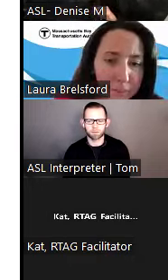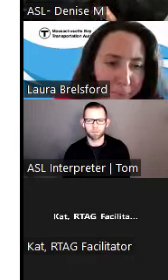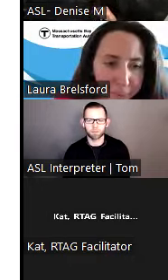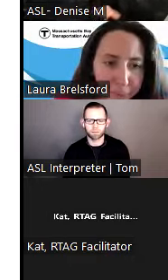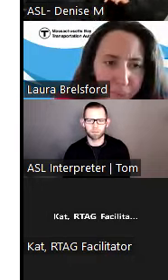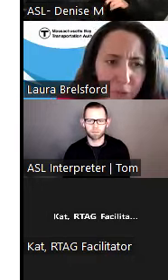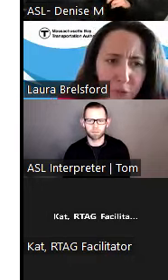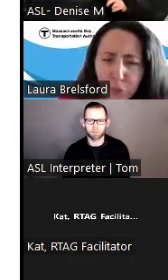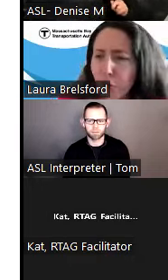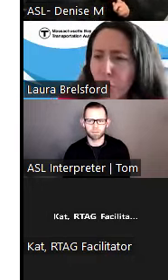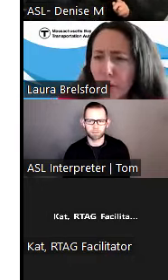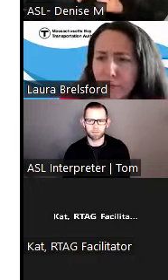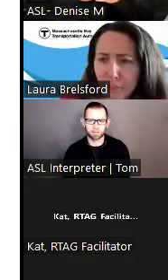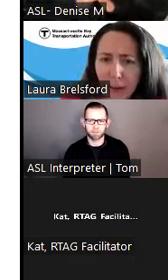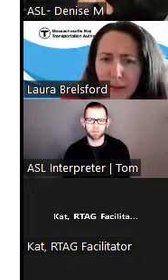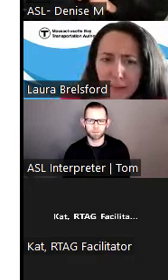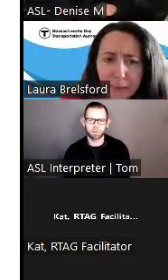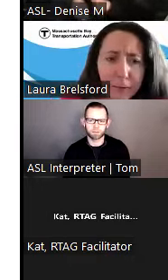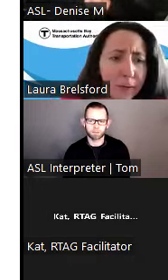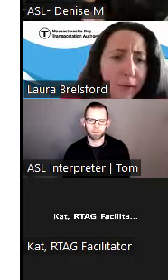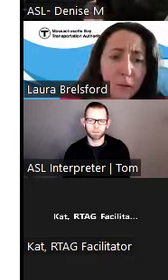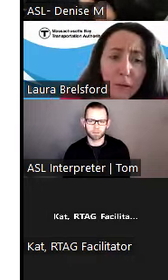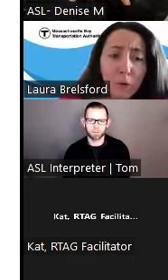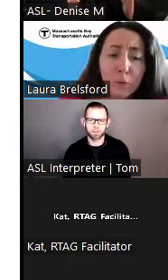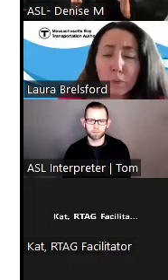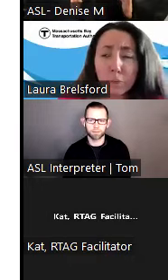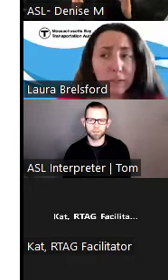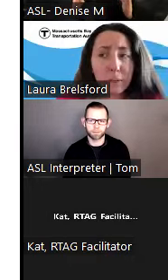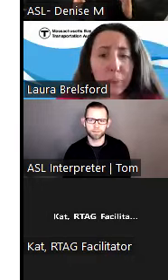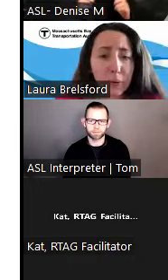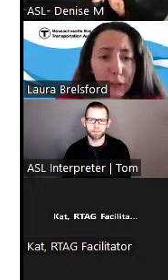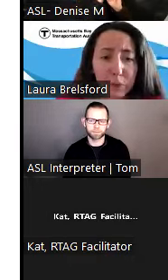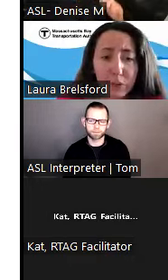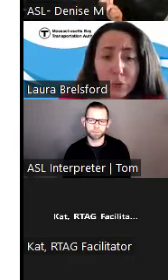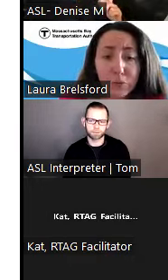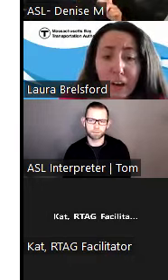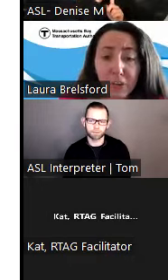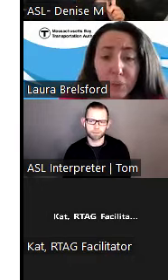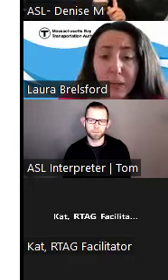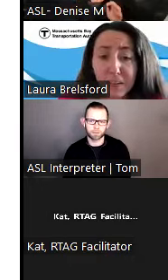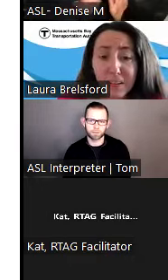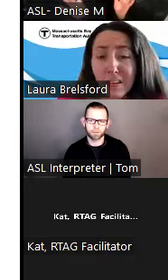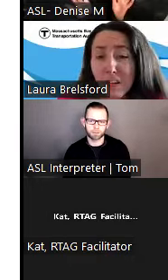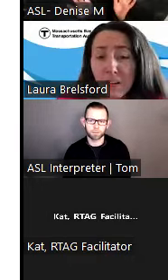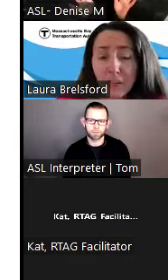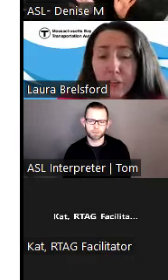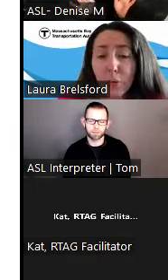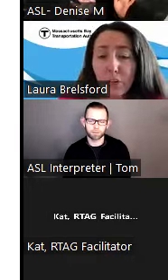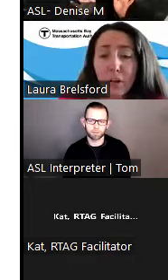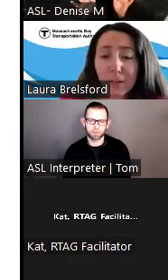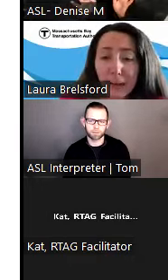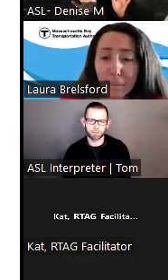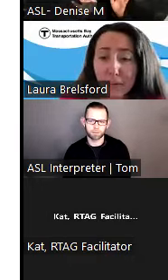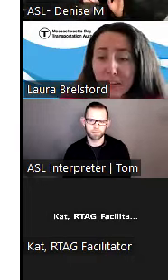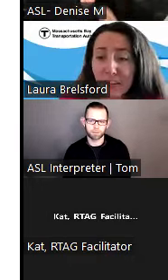year. So the goal of the pilot was pretty simple. It was to evaluate the